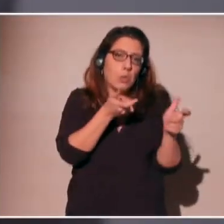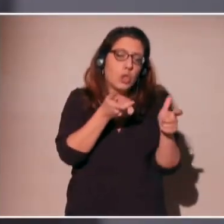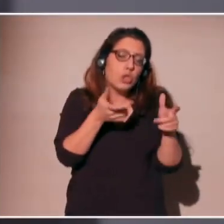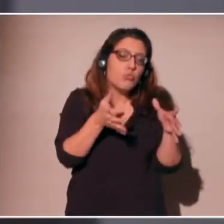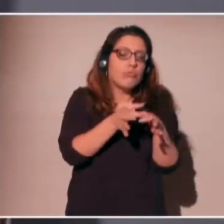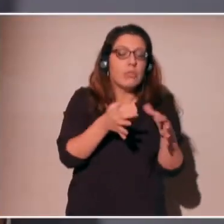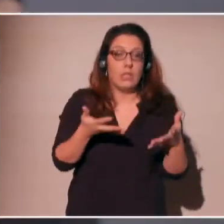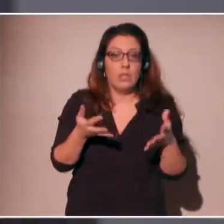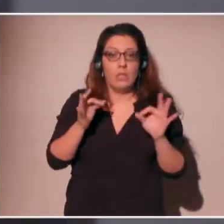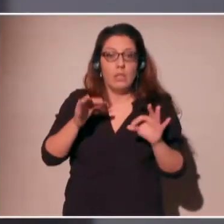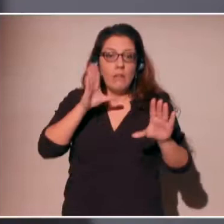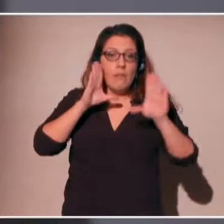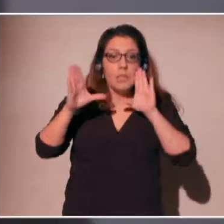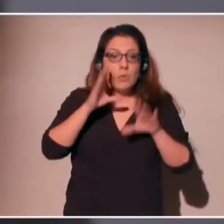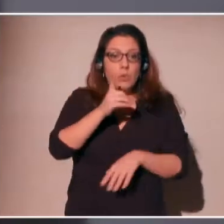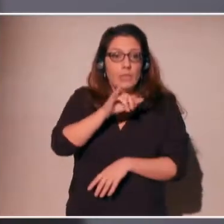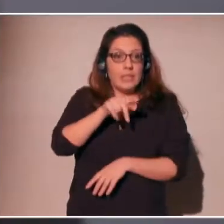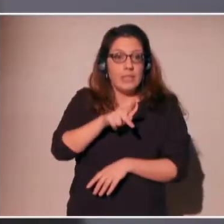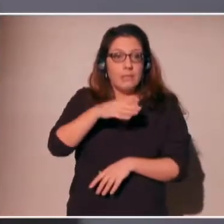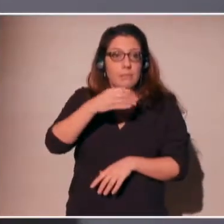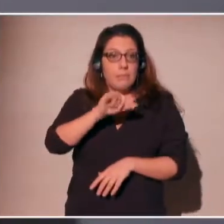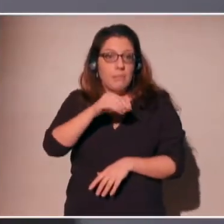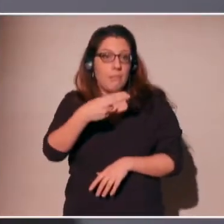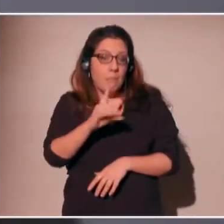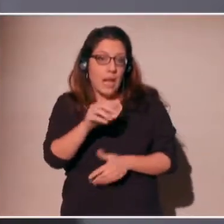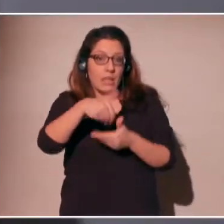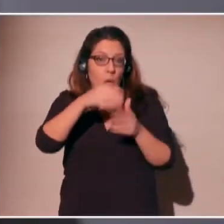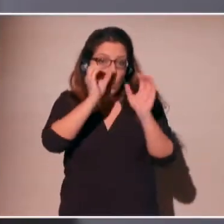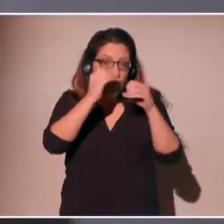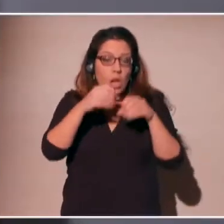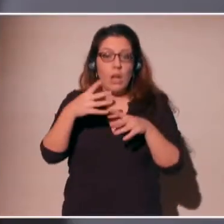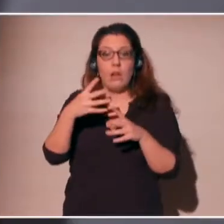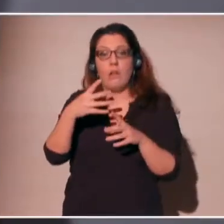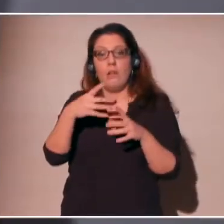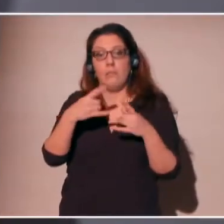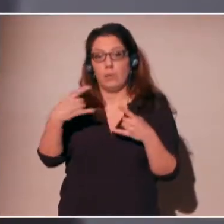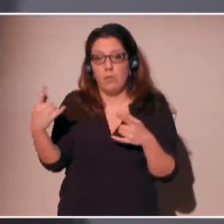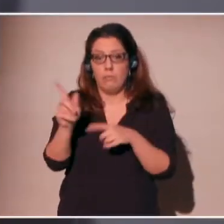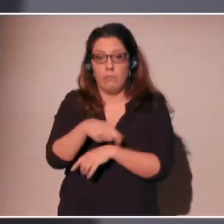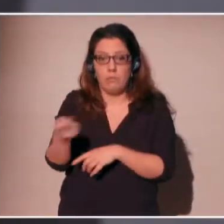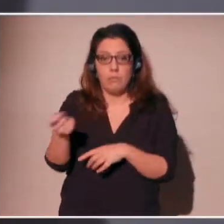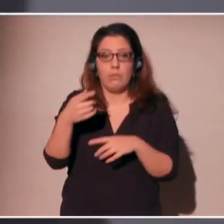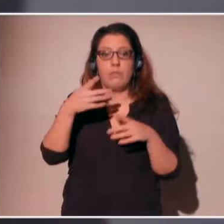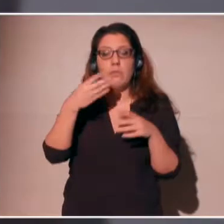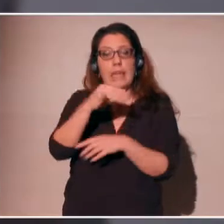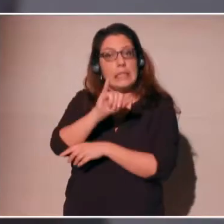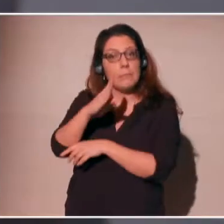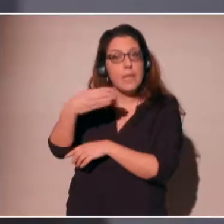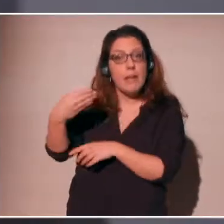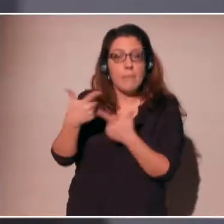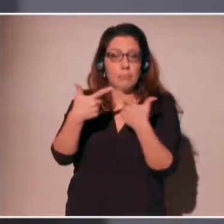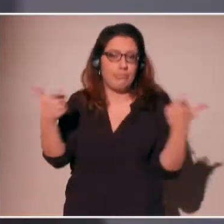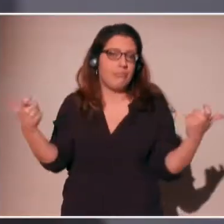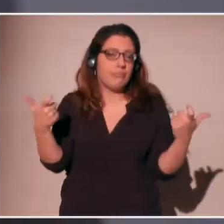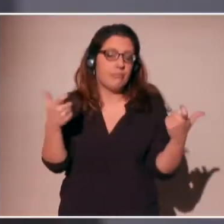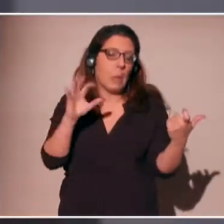a small number of companies. You have Facebook, DeepMinds, the Google headquarters, Microsoft, of course, a little bit IBM,